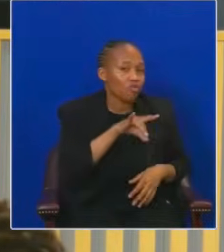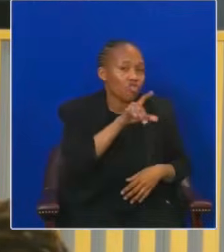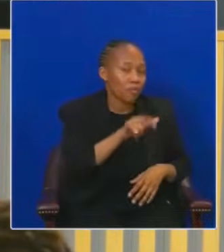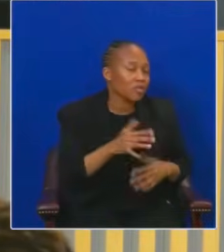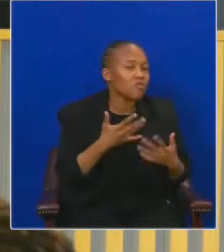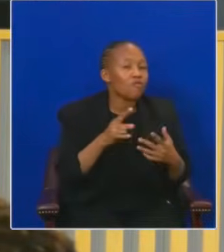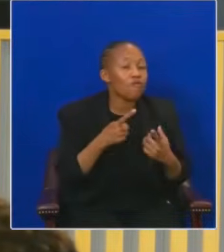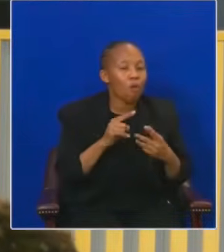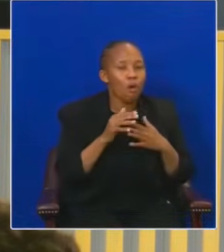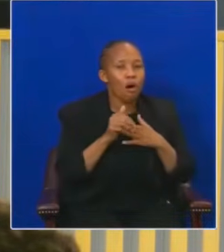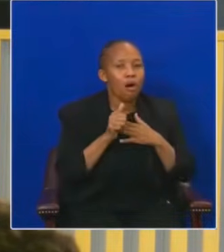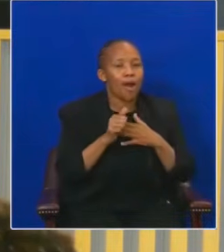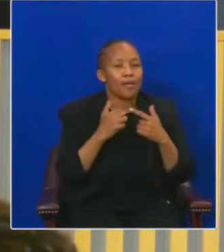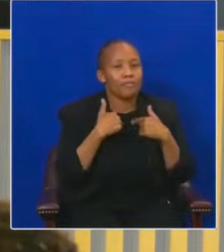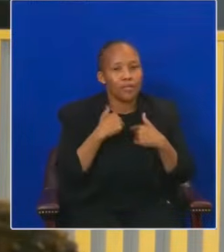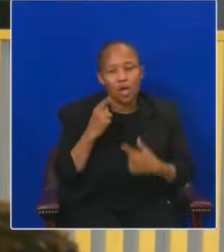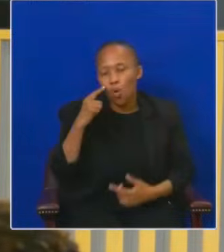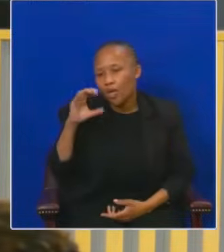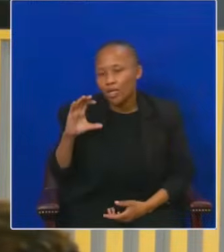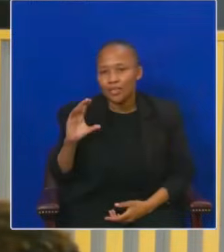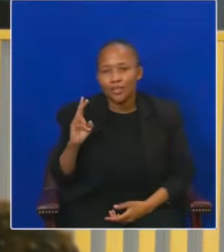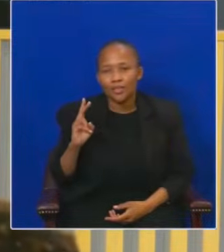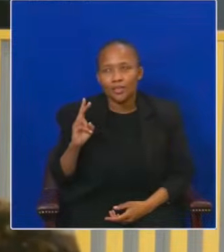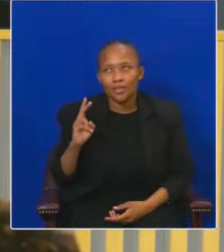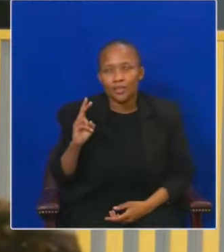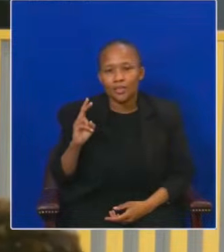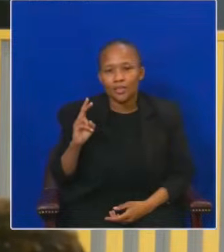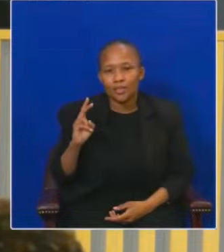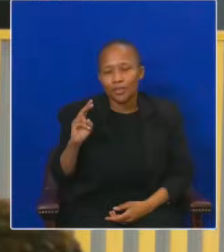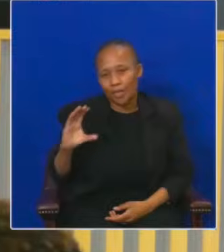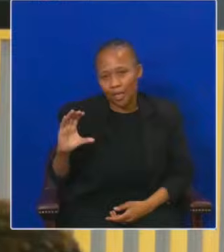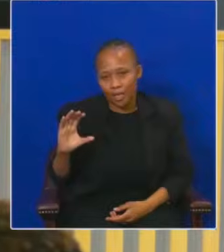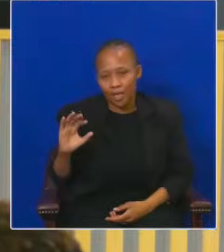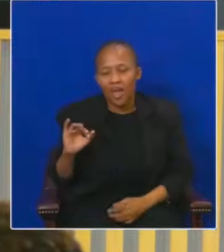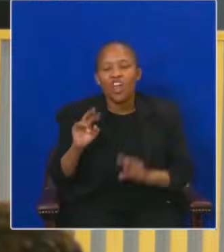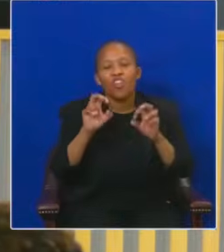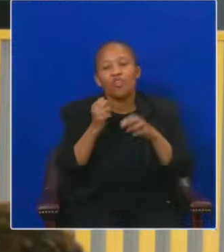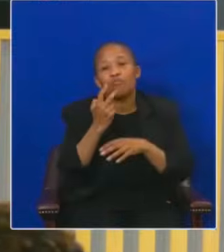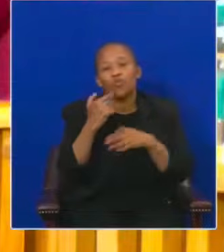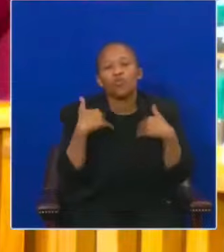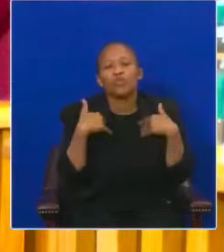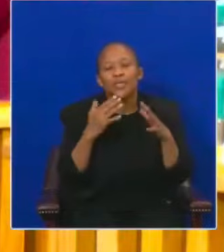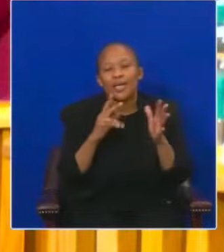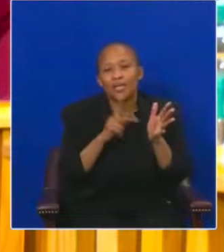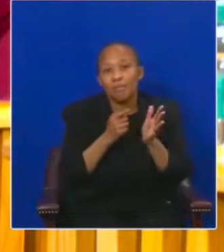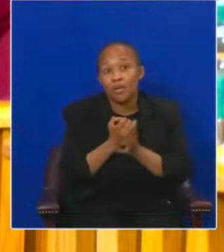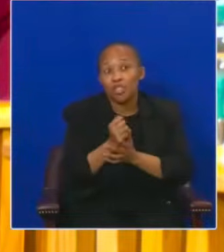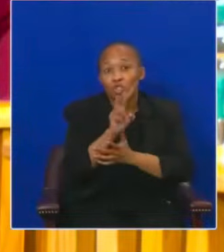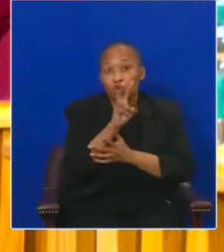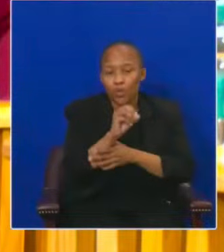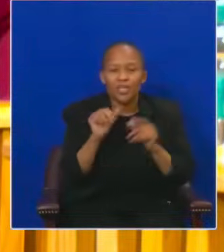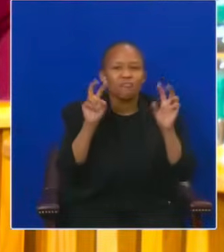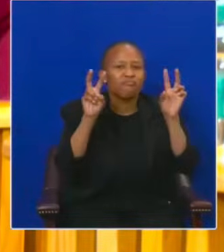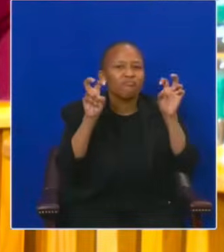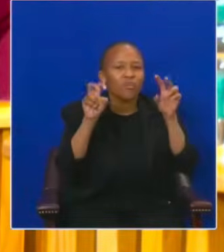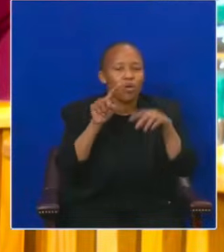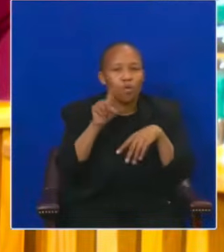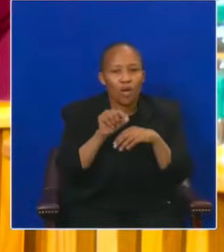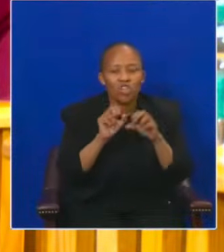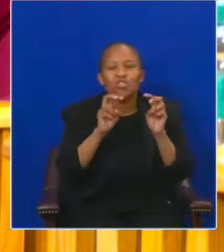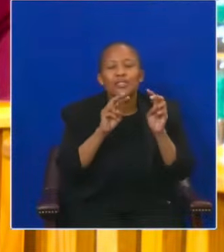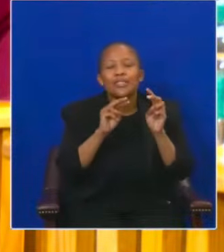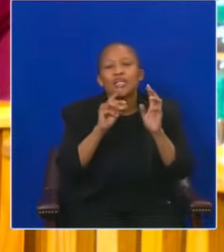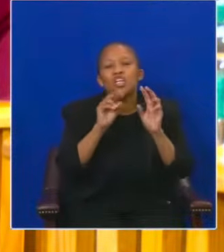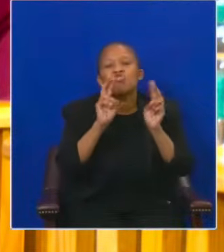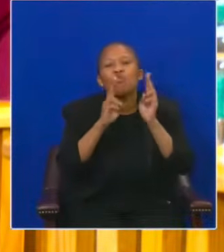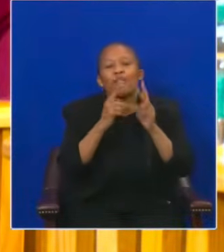Witness C, theme 2 begins on page 20. It is titled The 12th of December